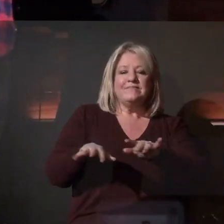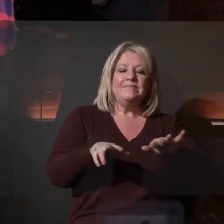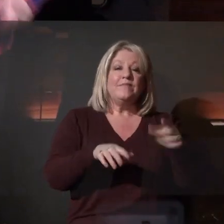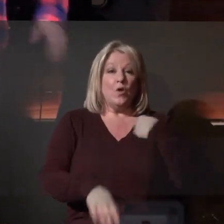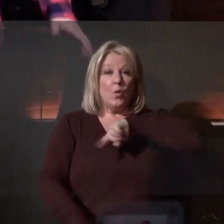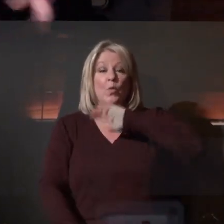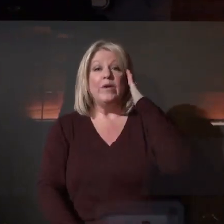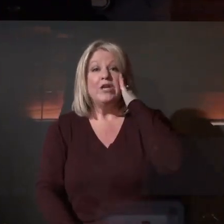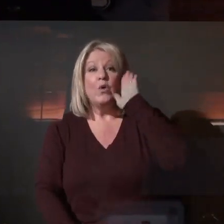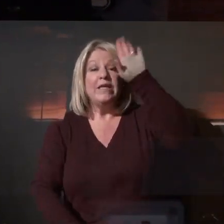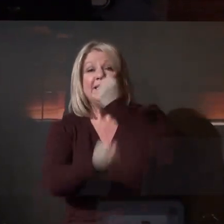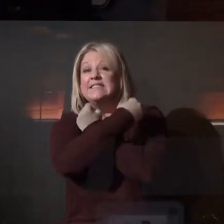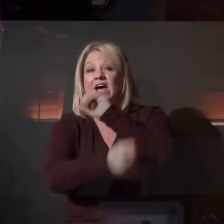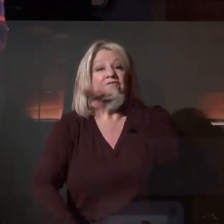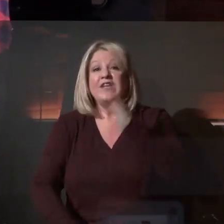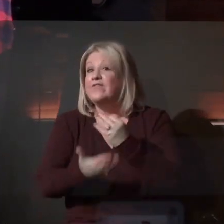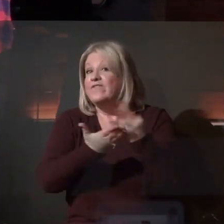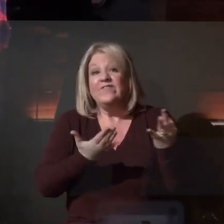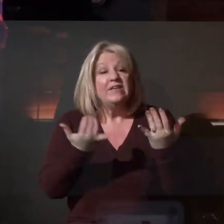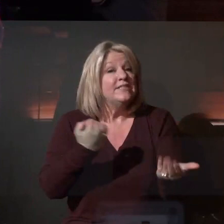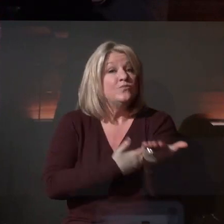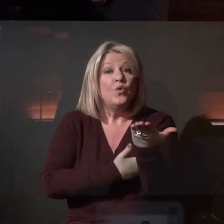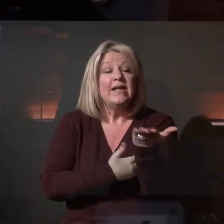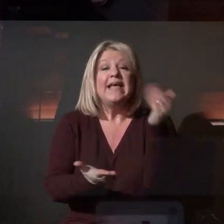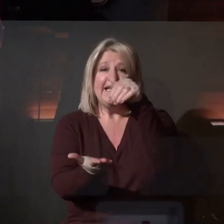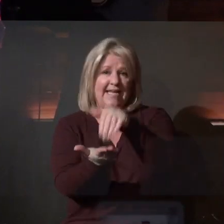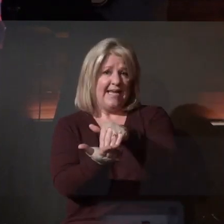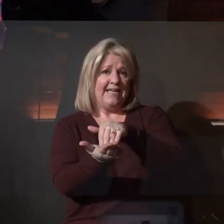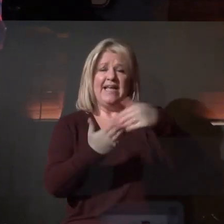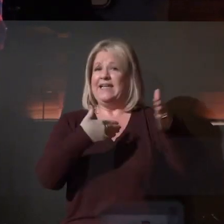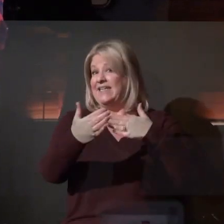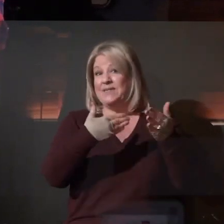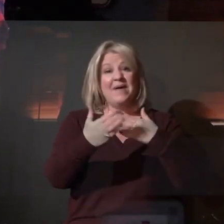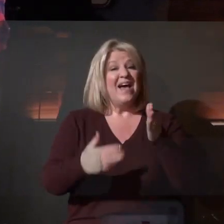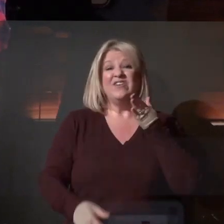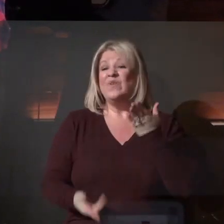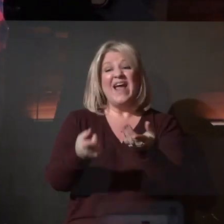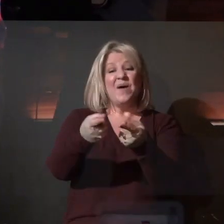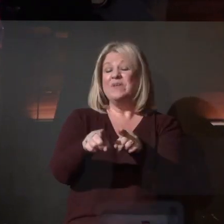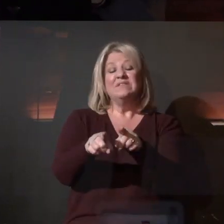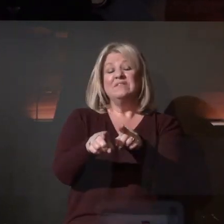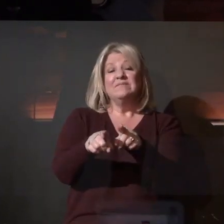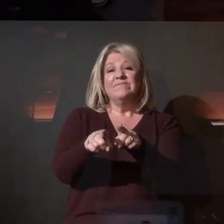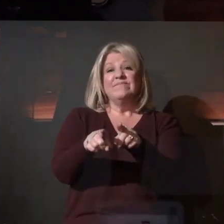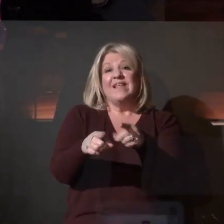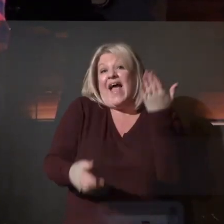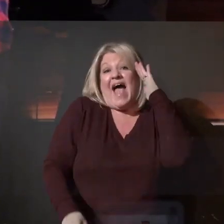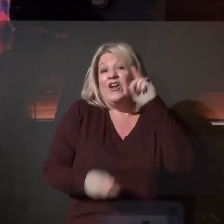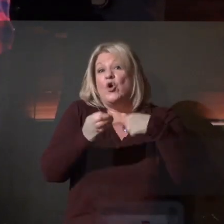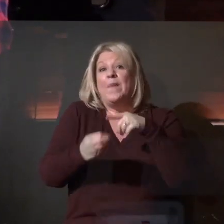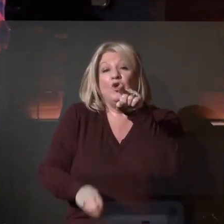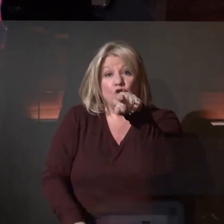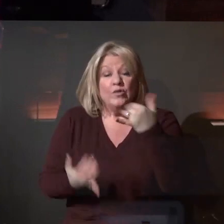We know his love never fails us this morning. Again, no matter what's going on. I don't know about you